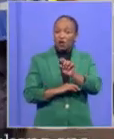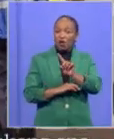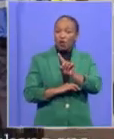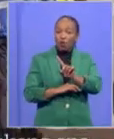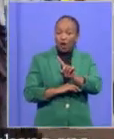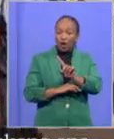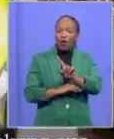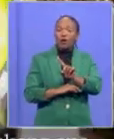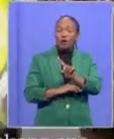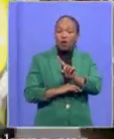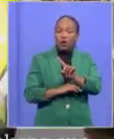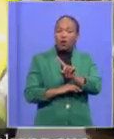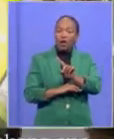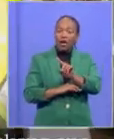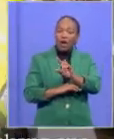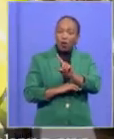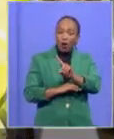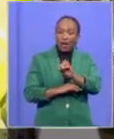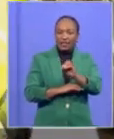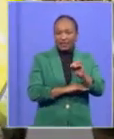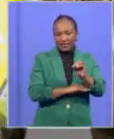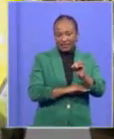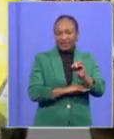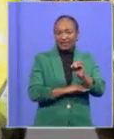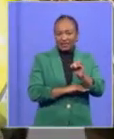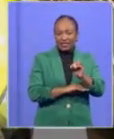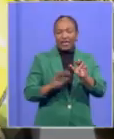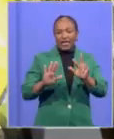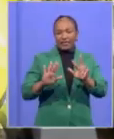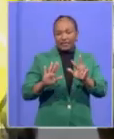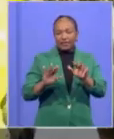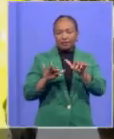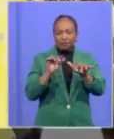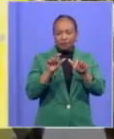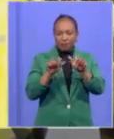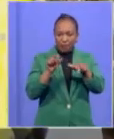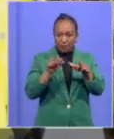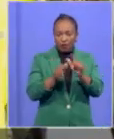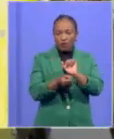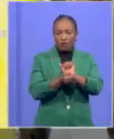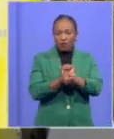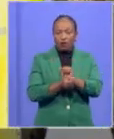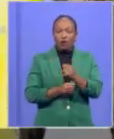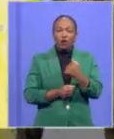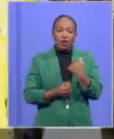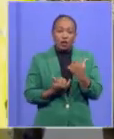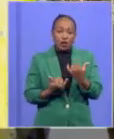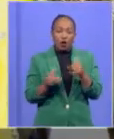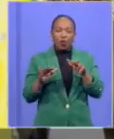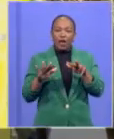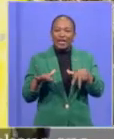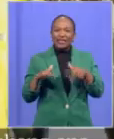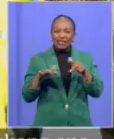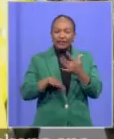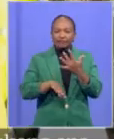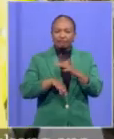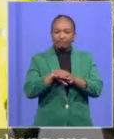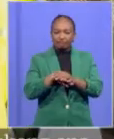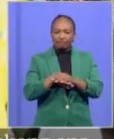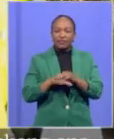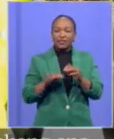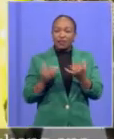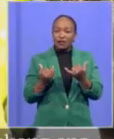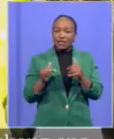108. We have recorded serious number of fatalities. Currently we are sitting at 18. Yesterday we were at 17, but now